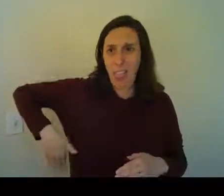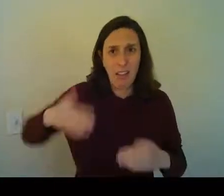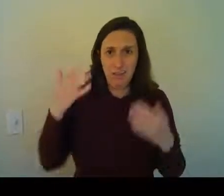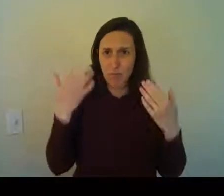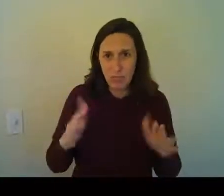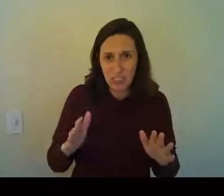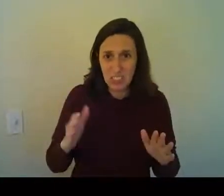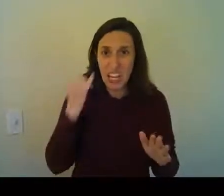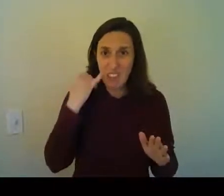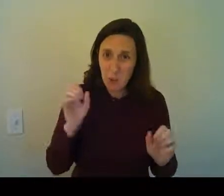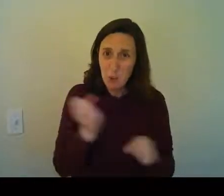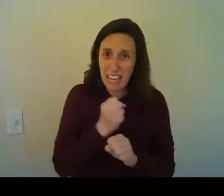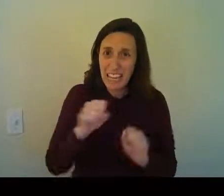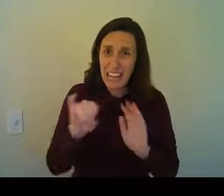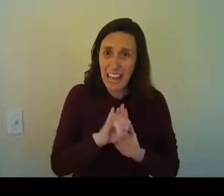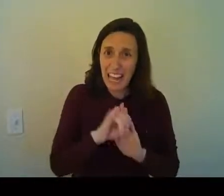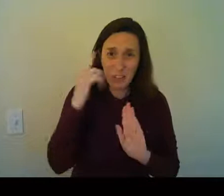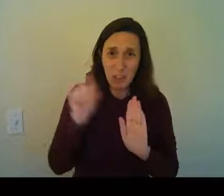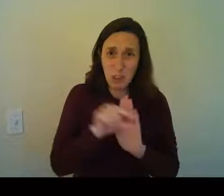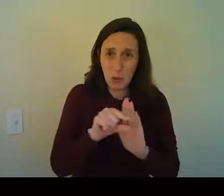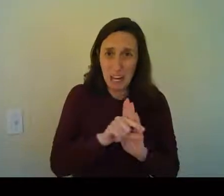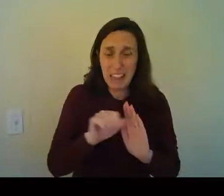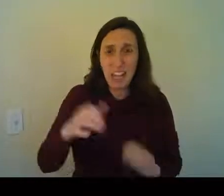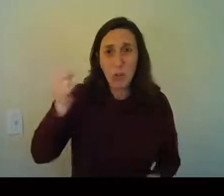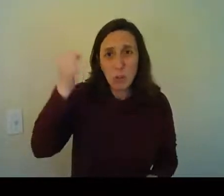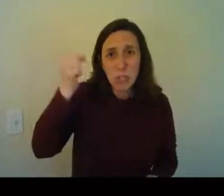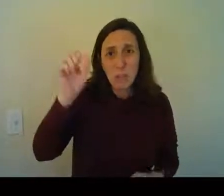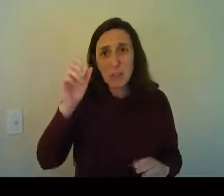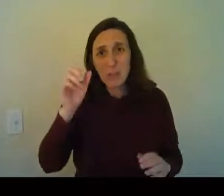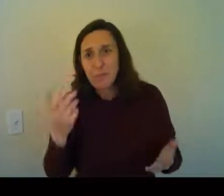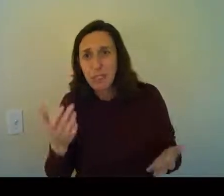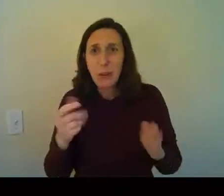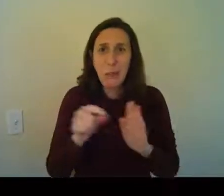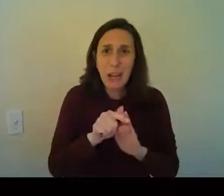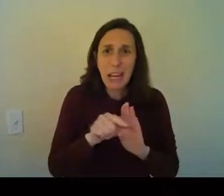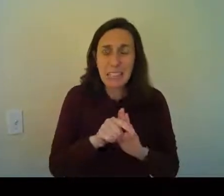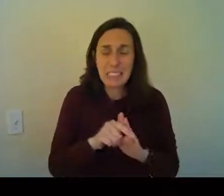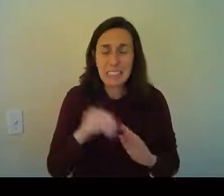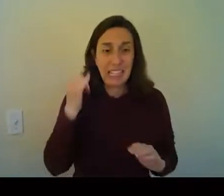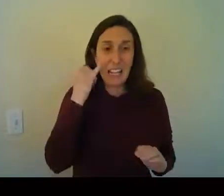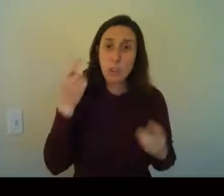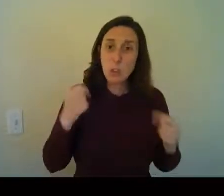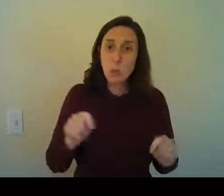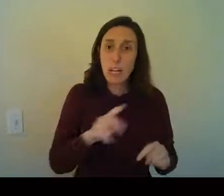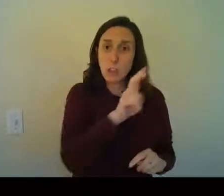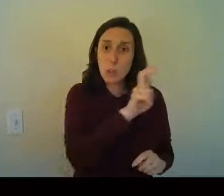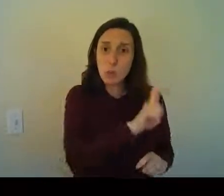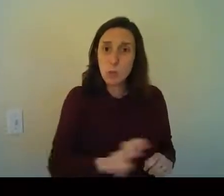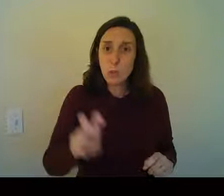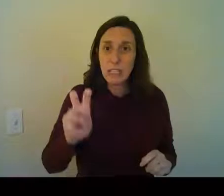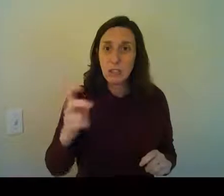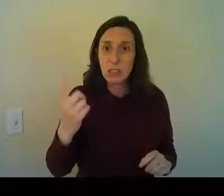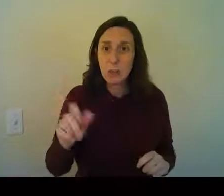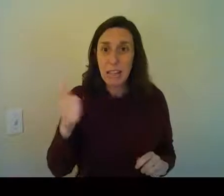And that holds up the grades. It shows as an incomplete in the grades. If you're transferring somewhere or